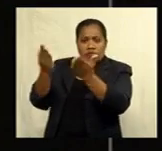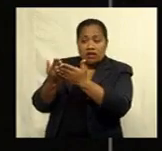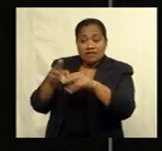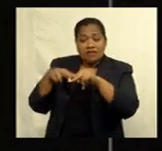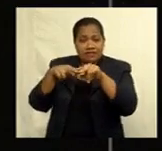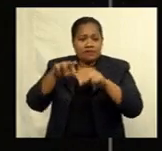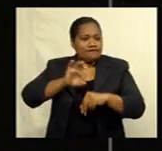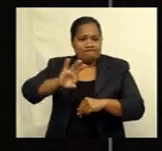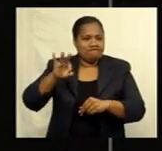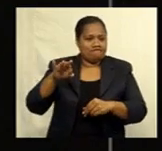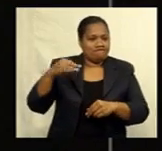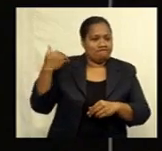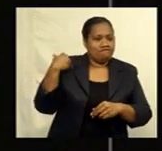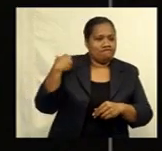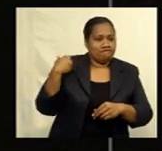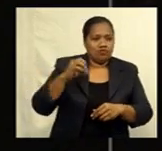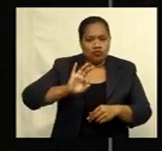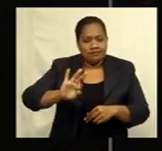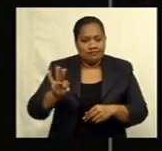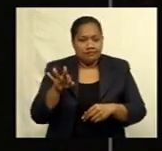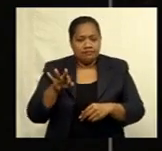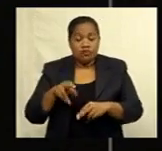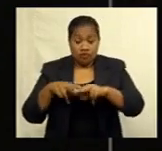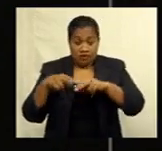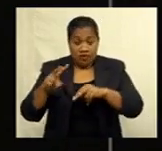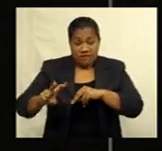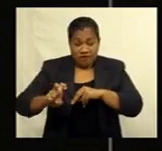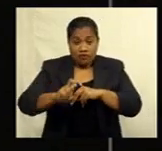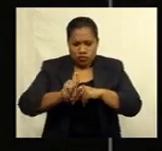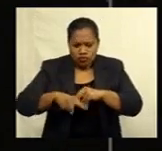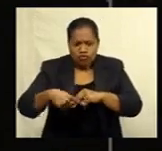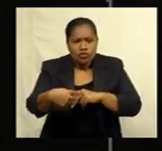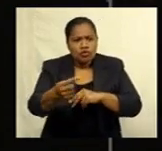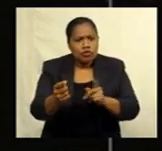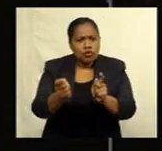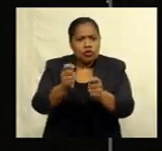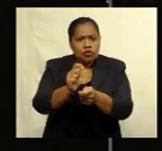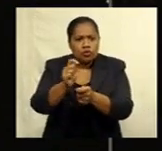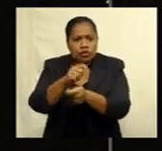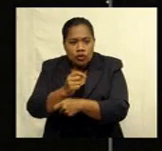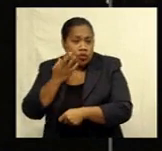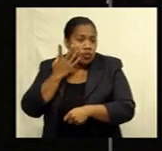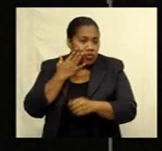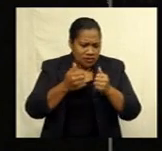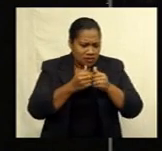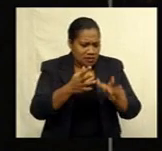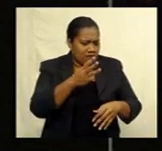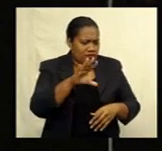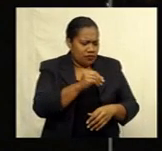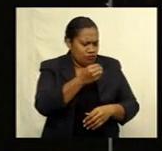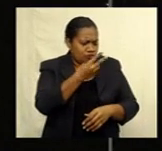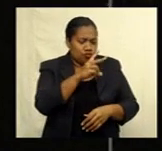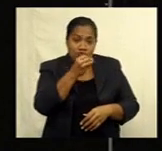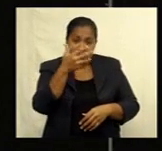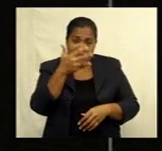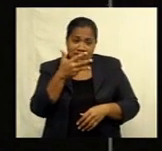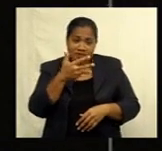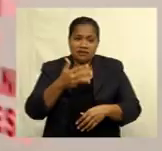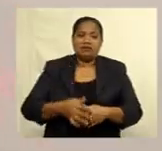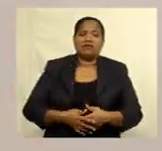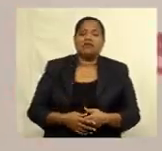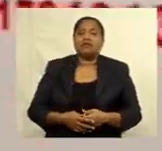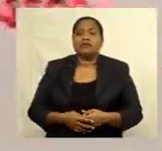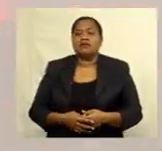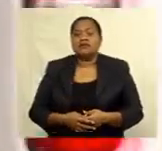affected, the WHO says the virus continues to evolve since it began in late 2019. Christiana Uluwai reports.